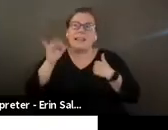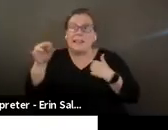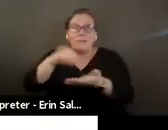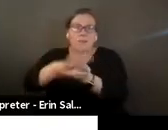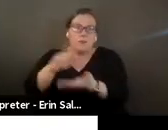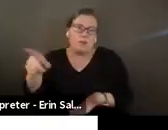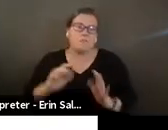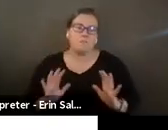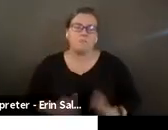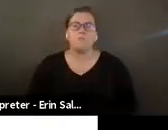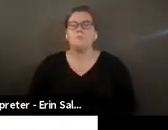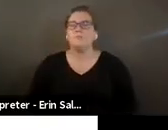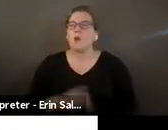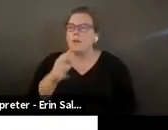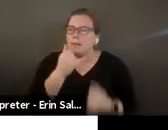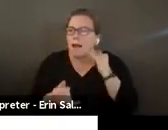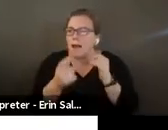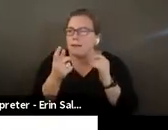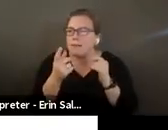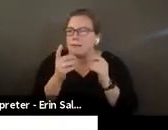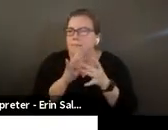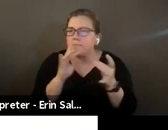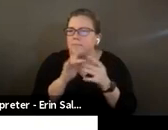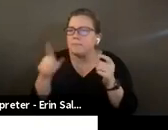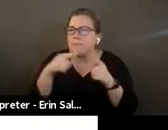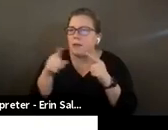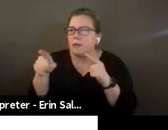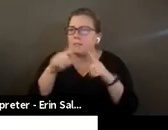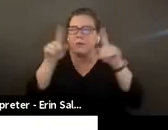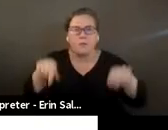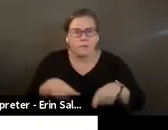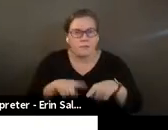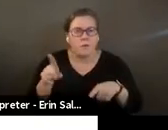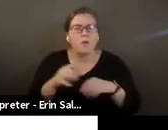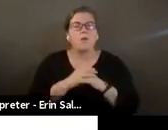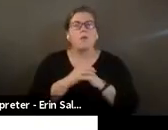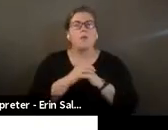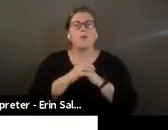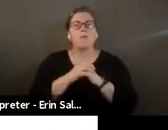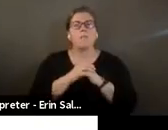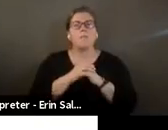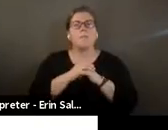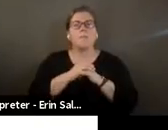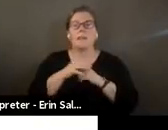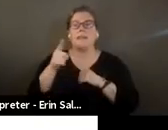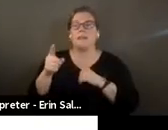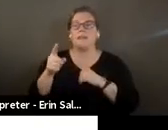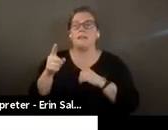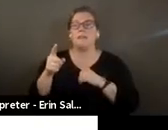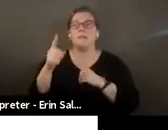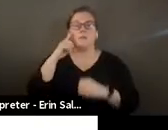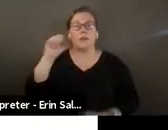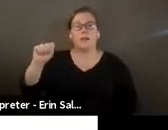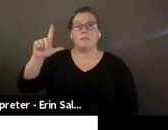The last thing that I do want to point out about the certification form for the iPad is that this is for speech language